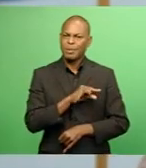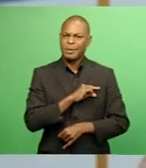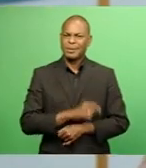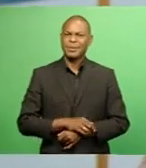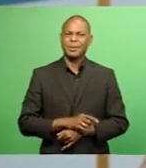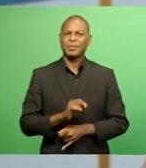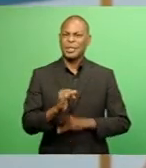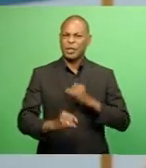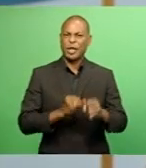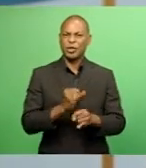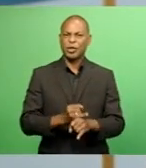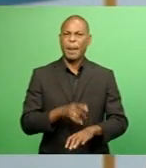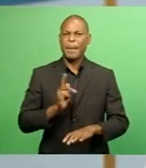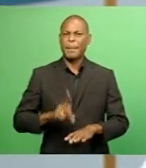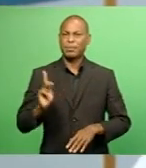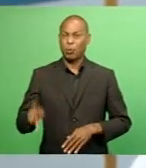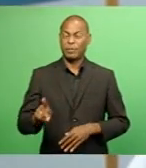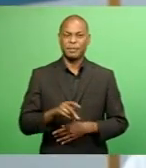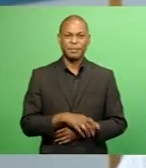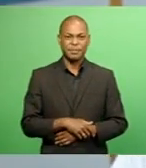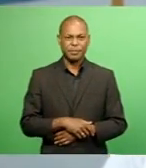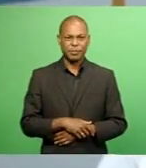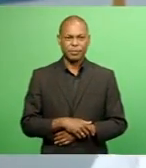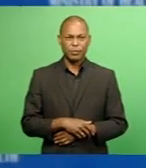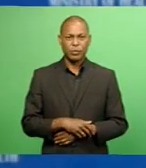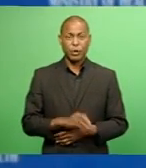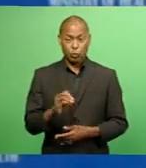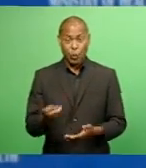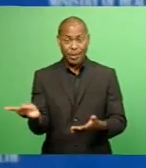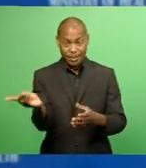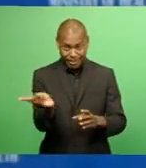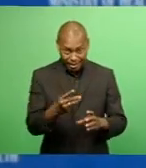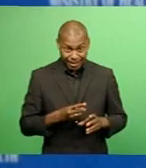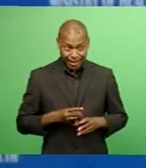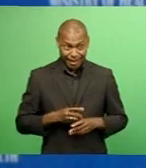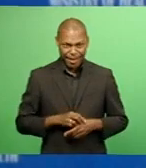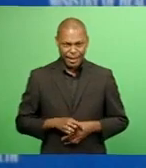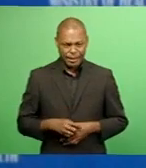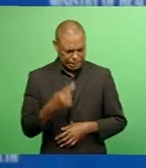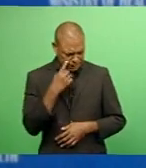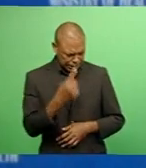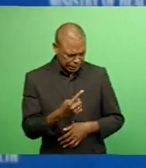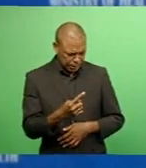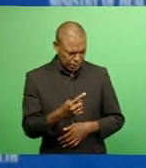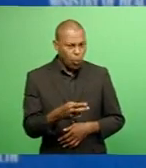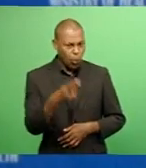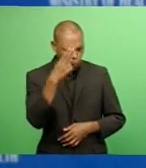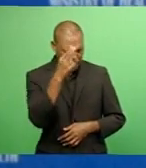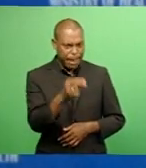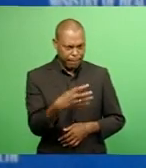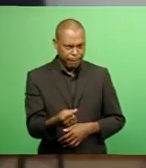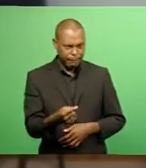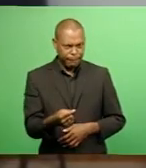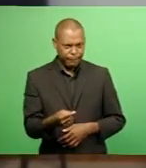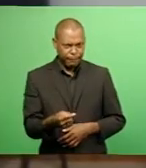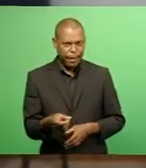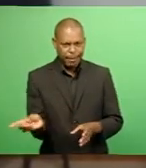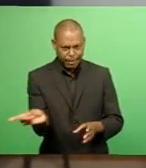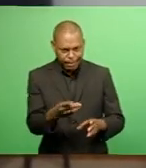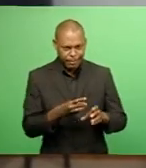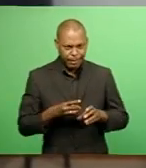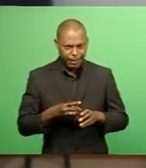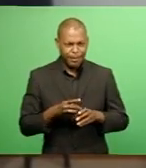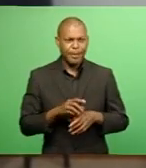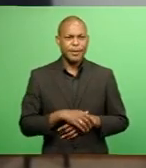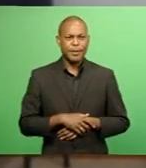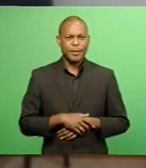They read of that unique number in one database. They're supposed to see that your name is in the database. And this is